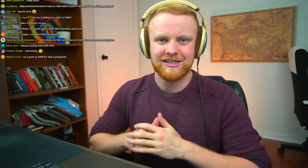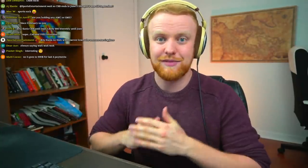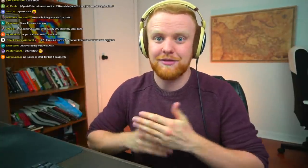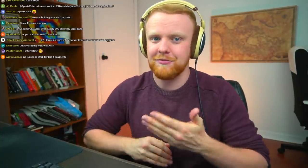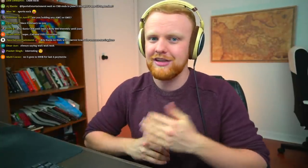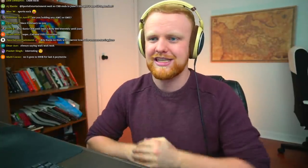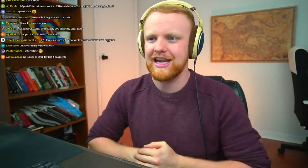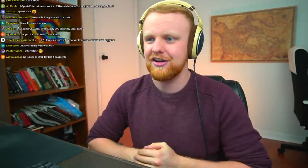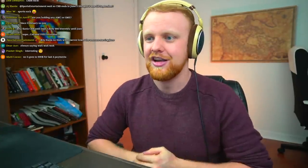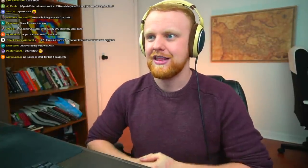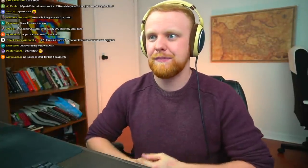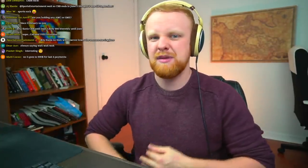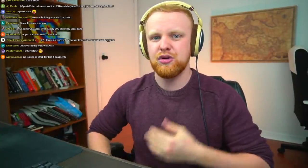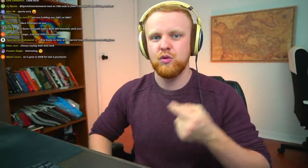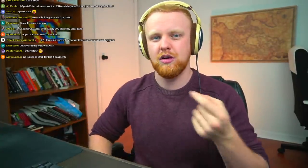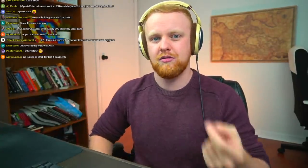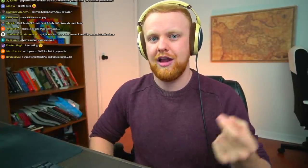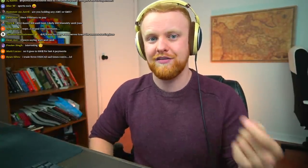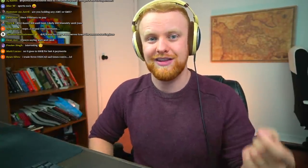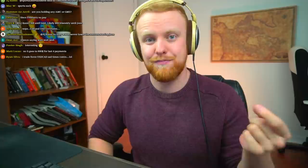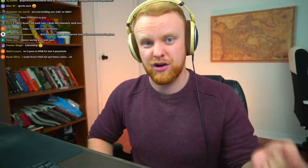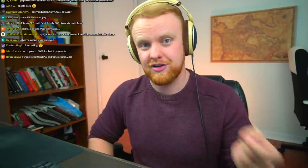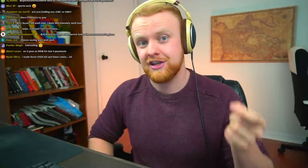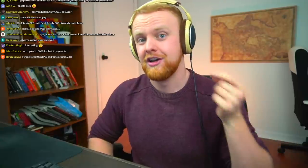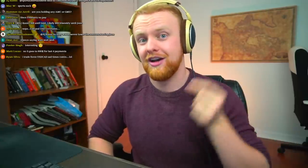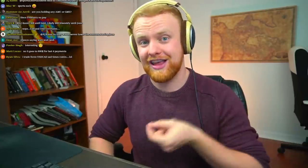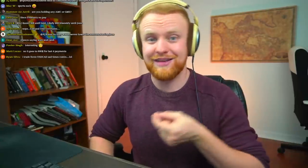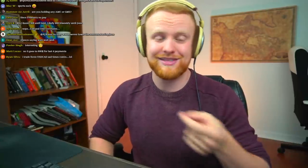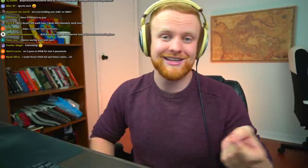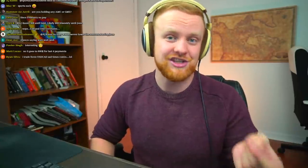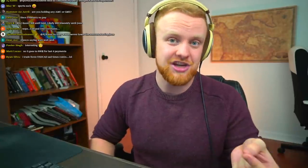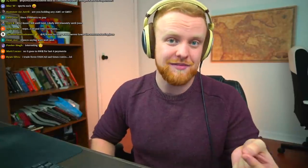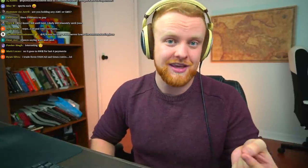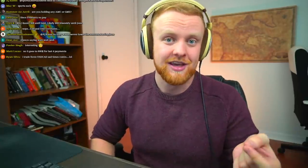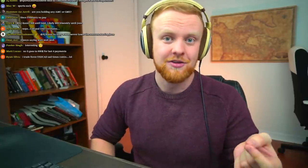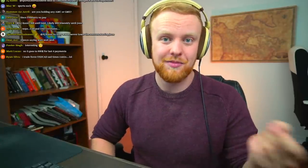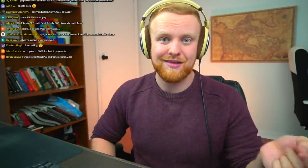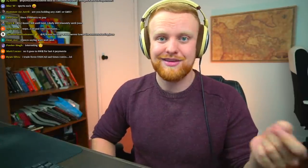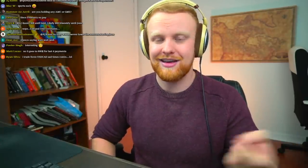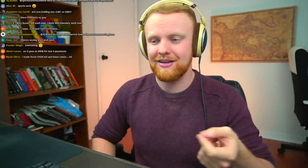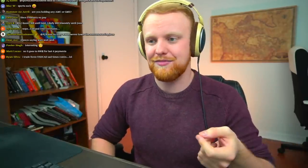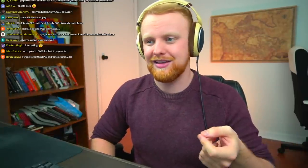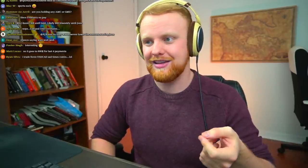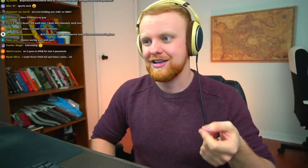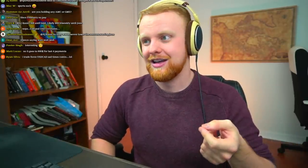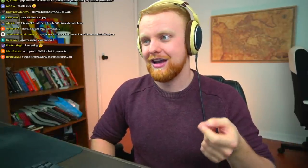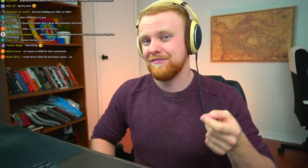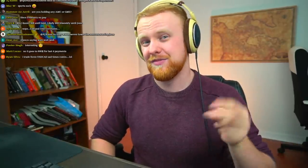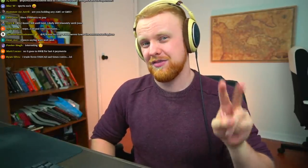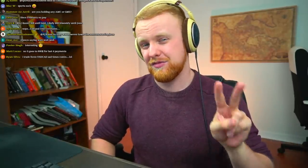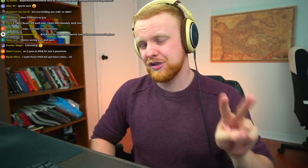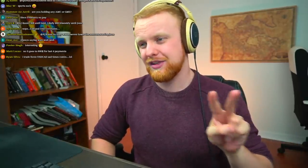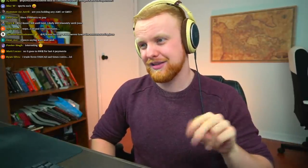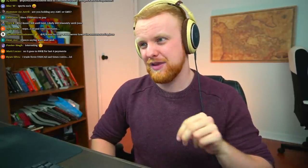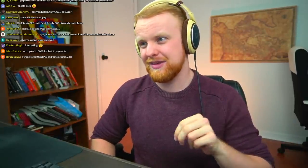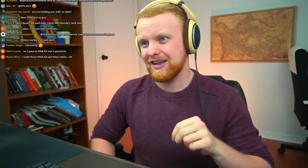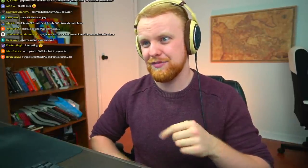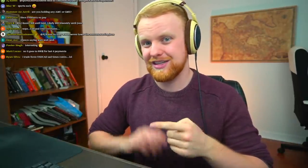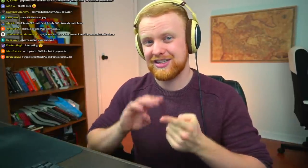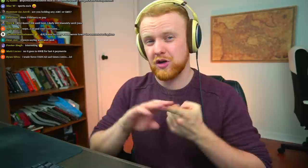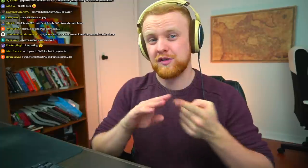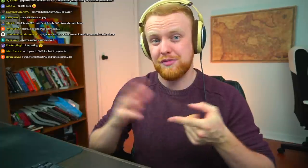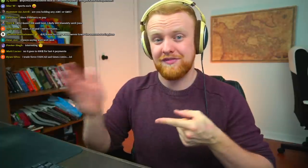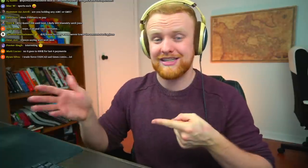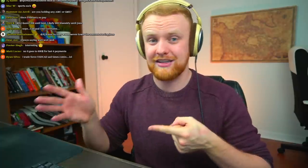a positive, but I'm really scared that people who were heavily burnt on AMC and GME, well, maybe they'll be two things. Maybe